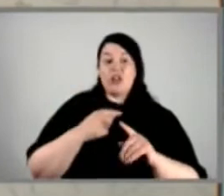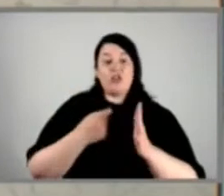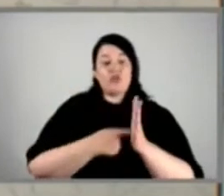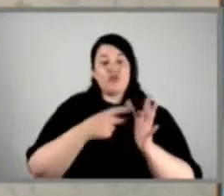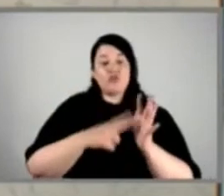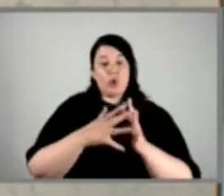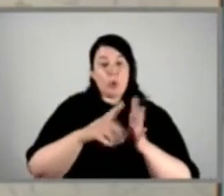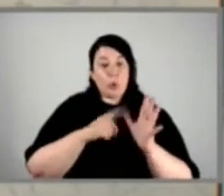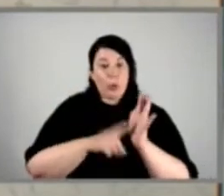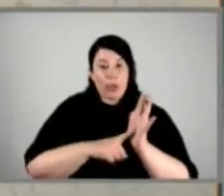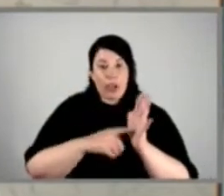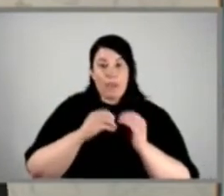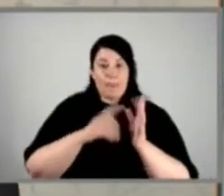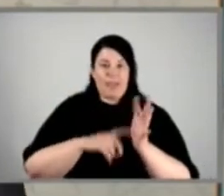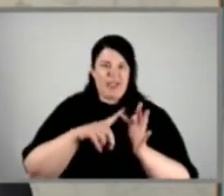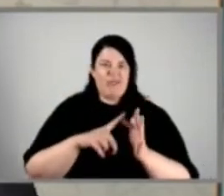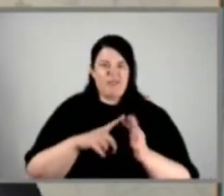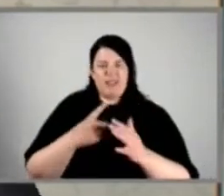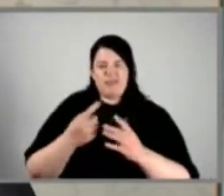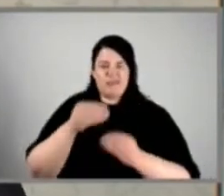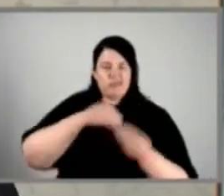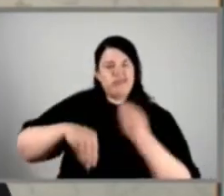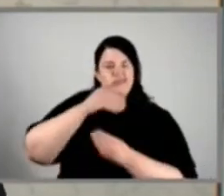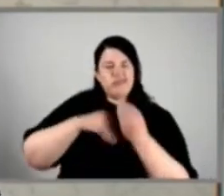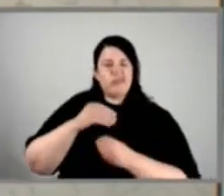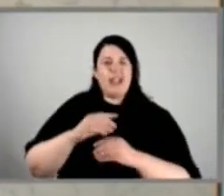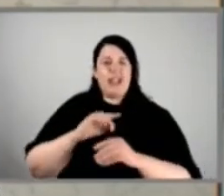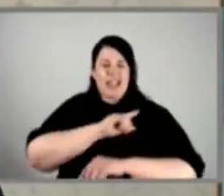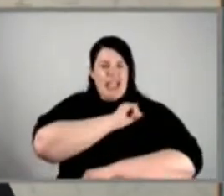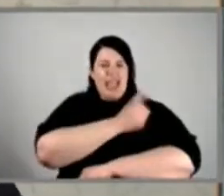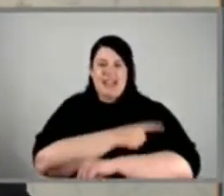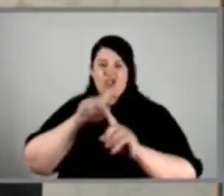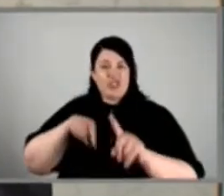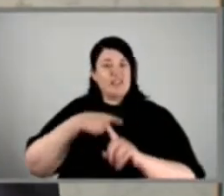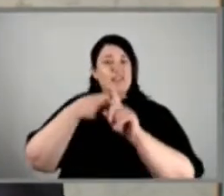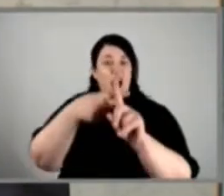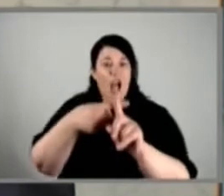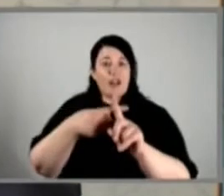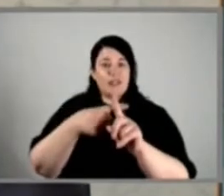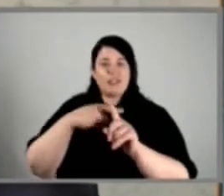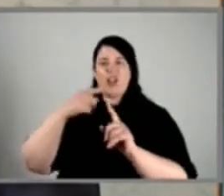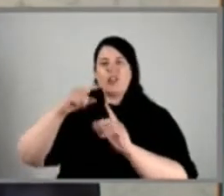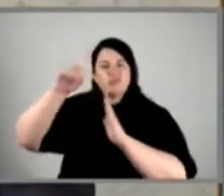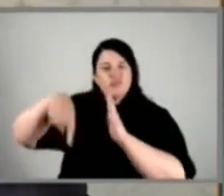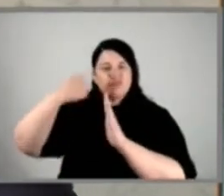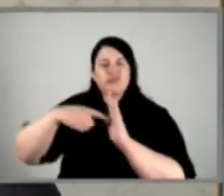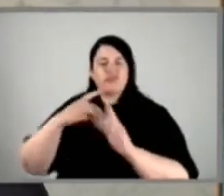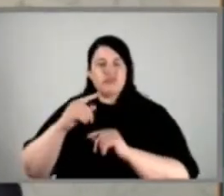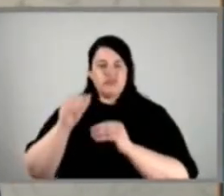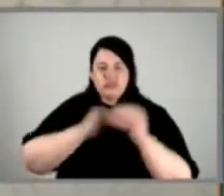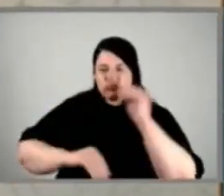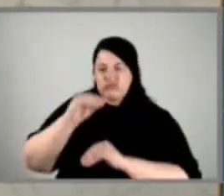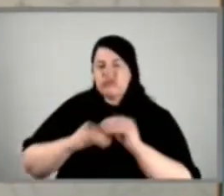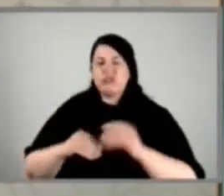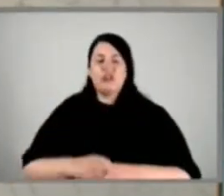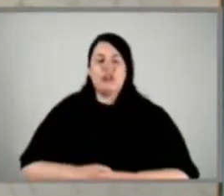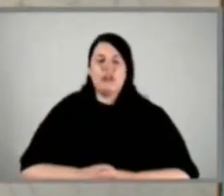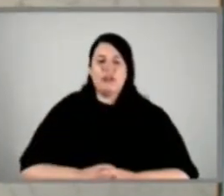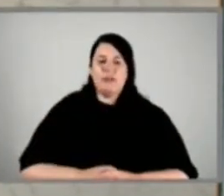a pretty good amount of solar and wind at large scale into the market. There's the integrated system plan that